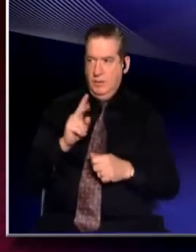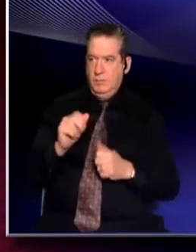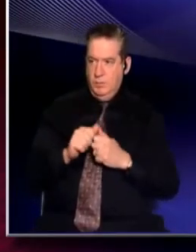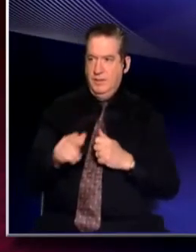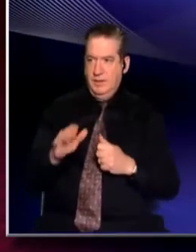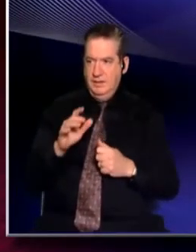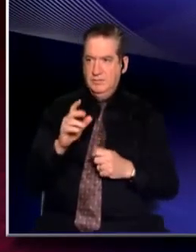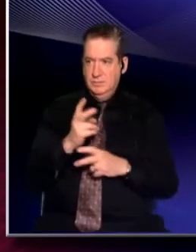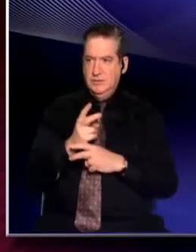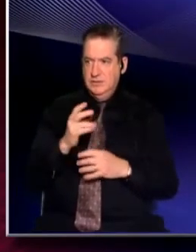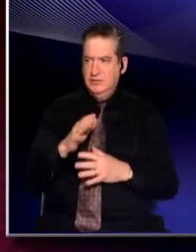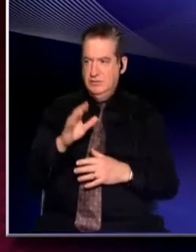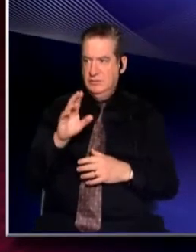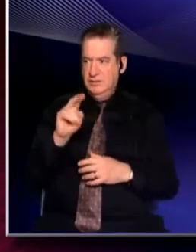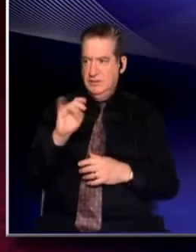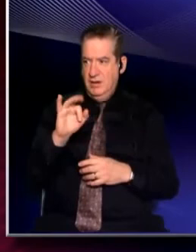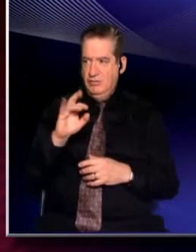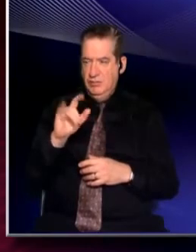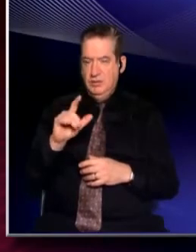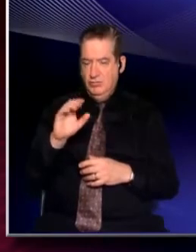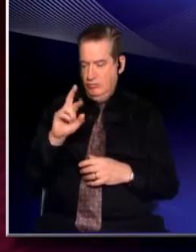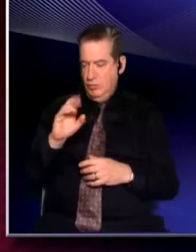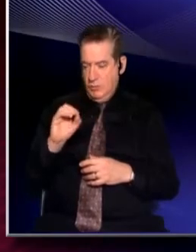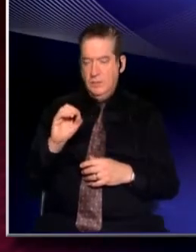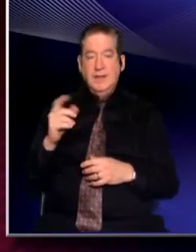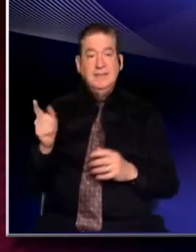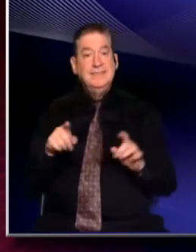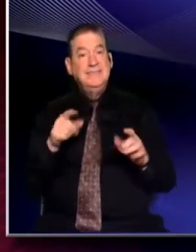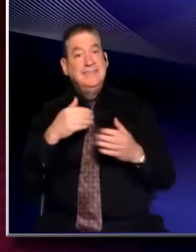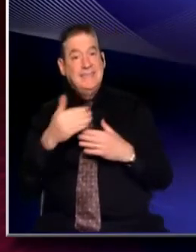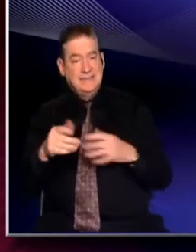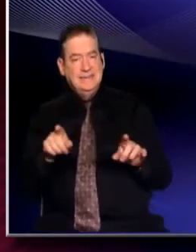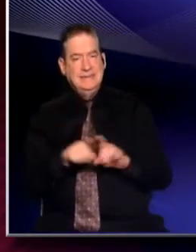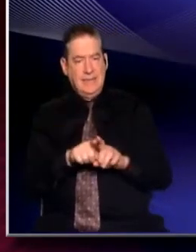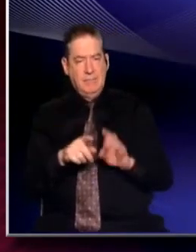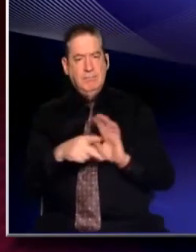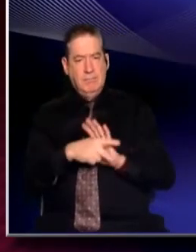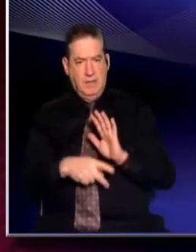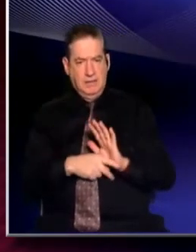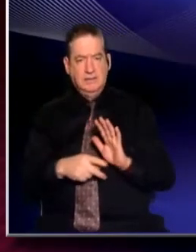Thank you. The next, again, in the same policy,